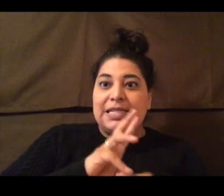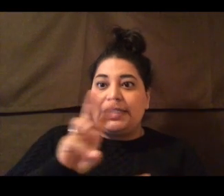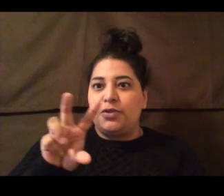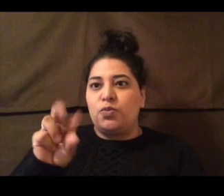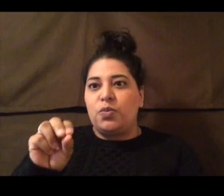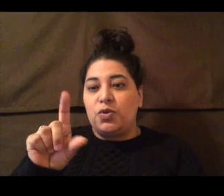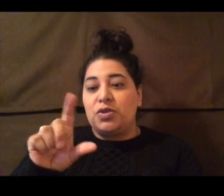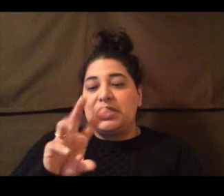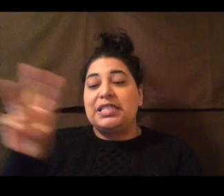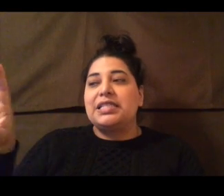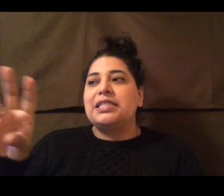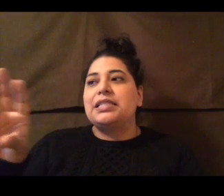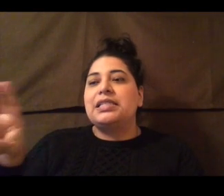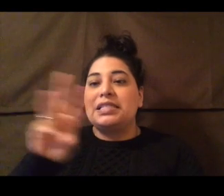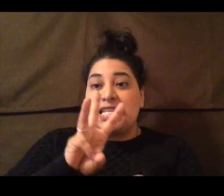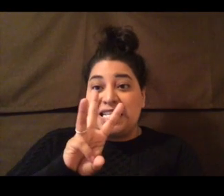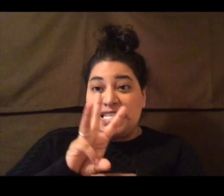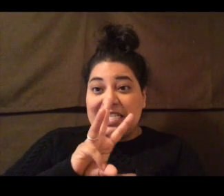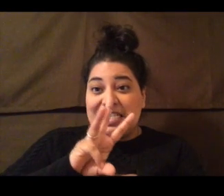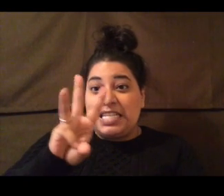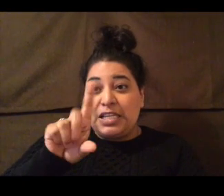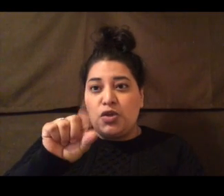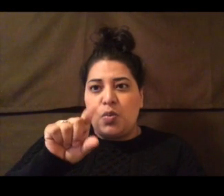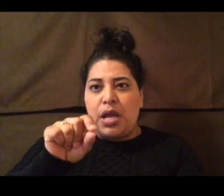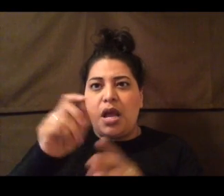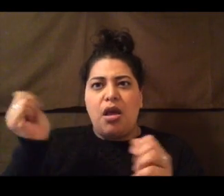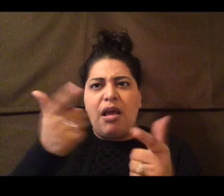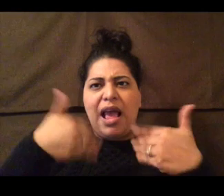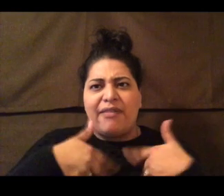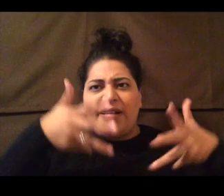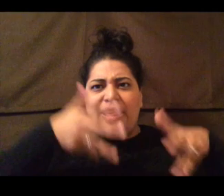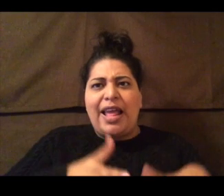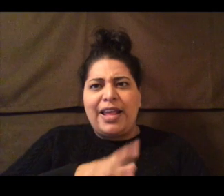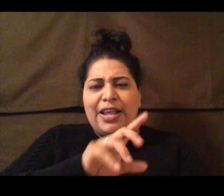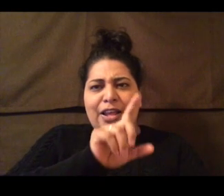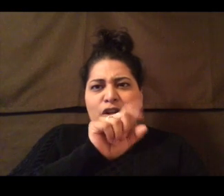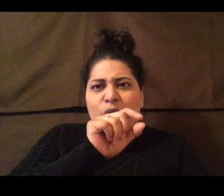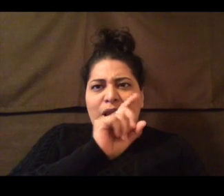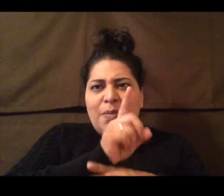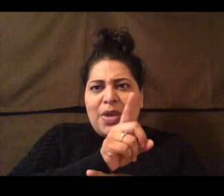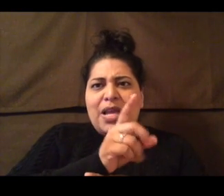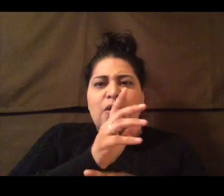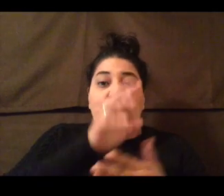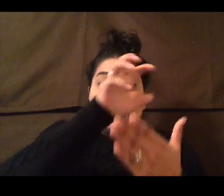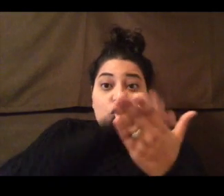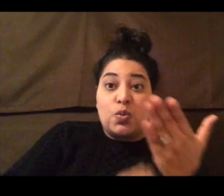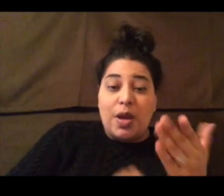left is 20 minutes. So I'm going to subtract the 20 minutes.